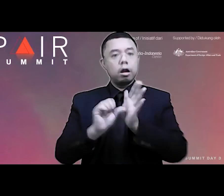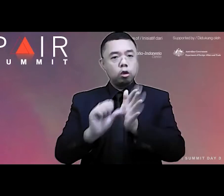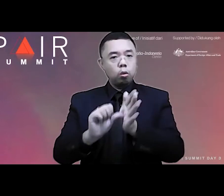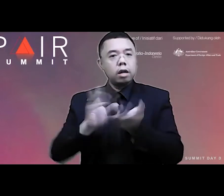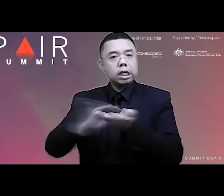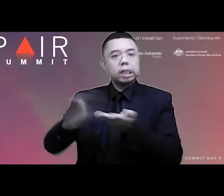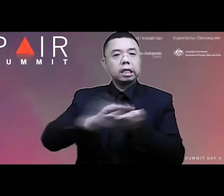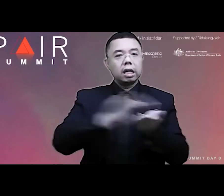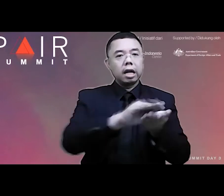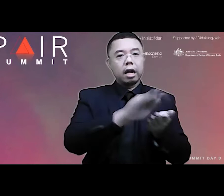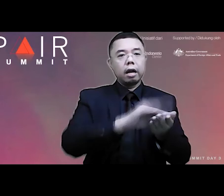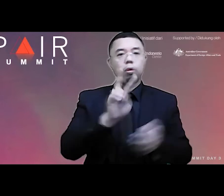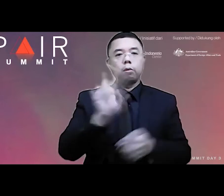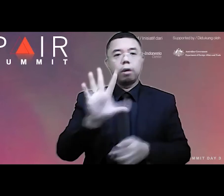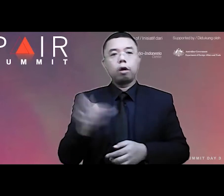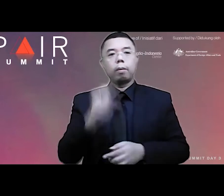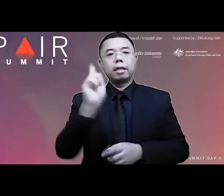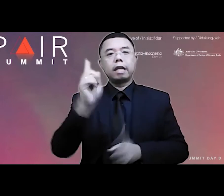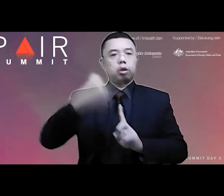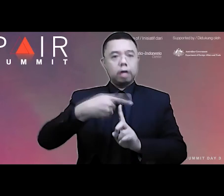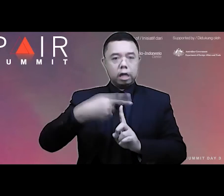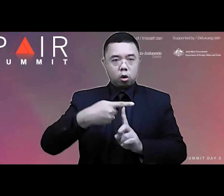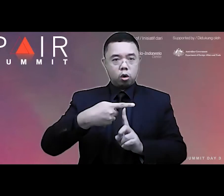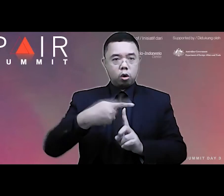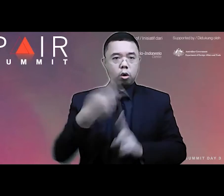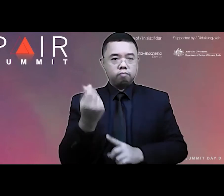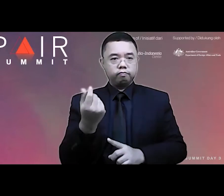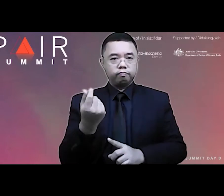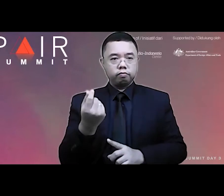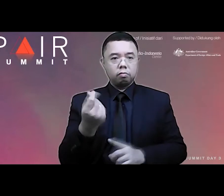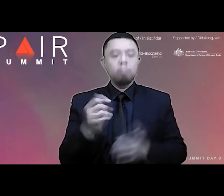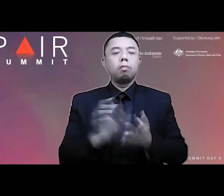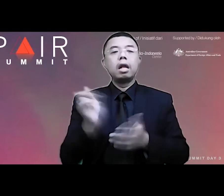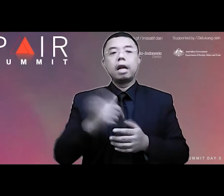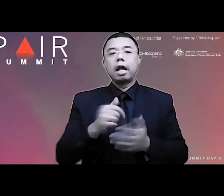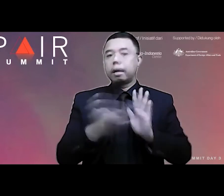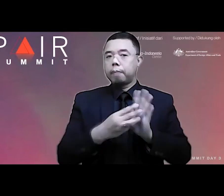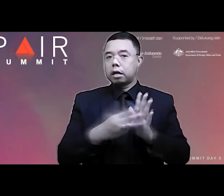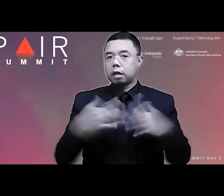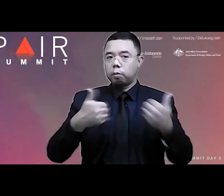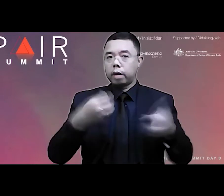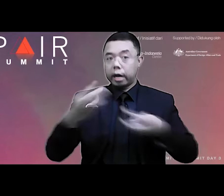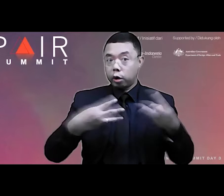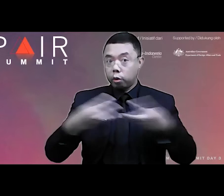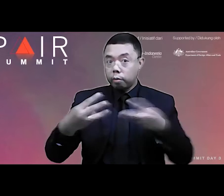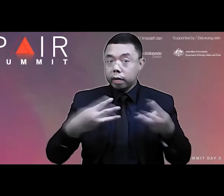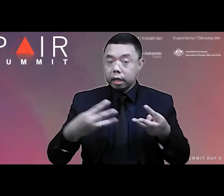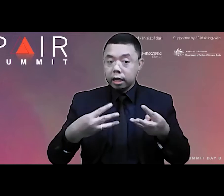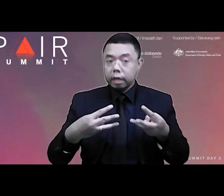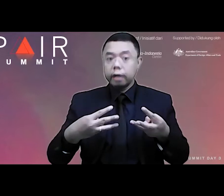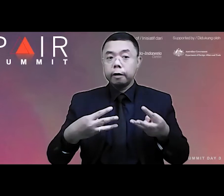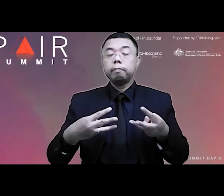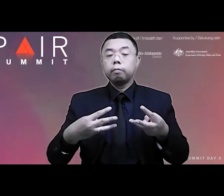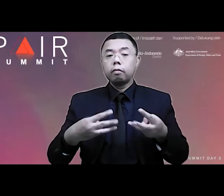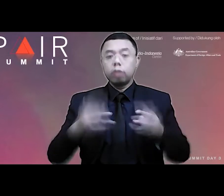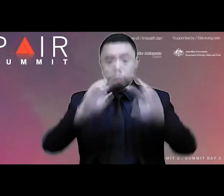rupiah. In terms of economic recovery, the survey that conducted to evaluate